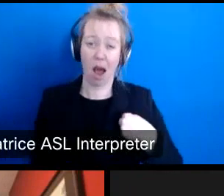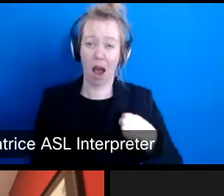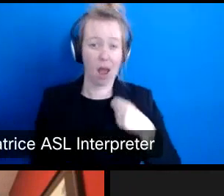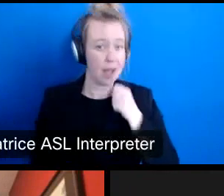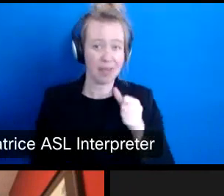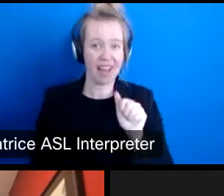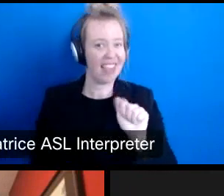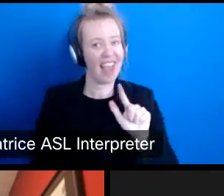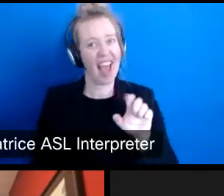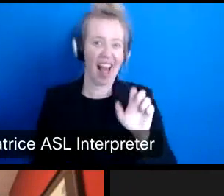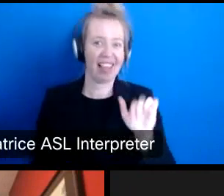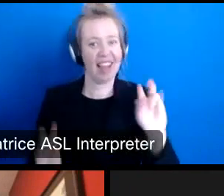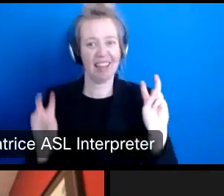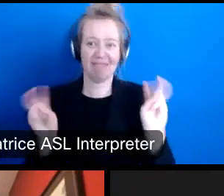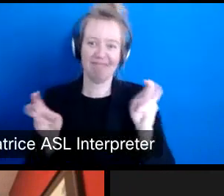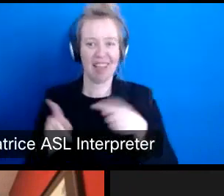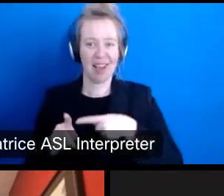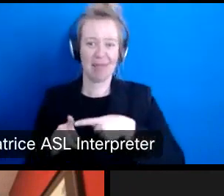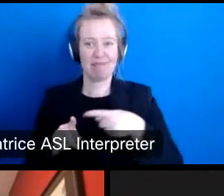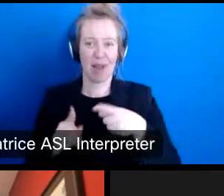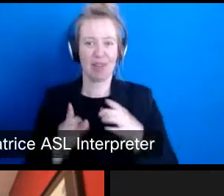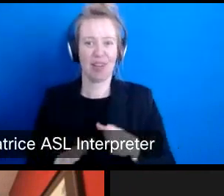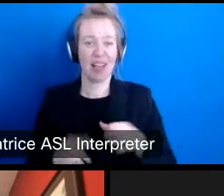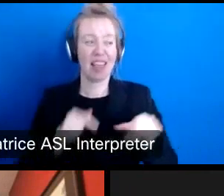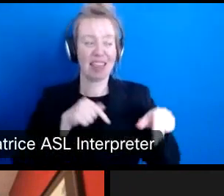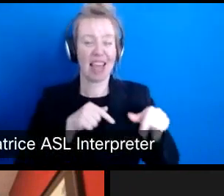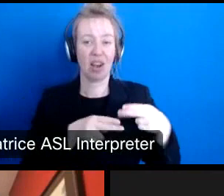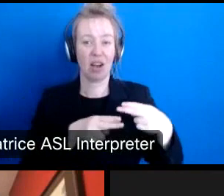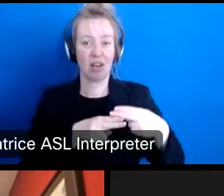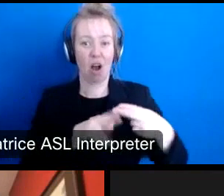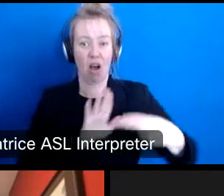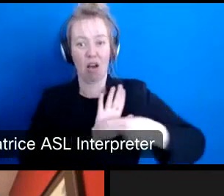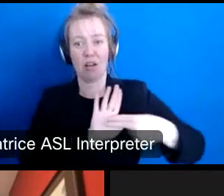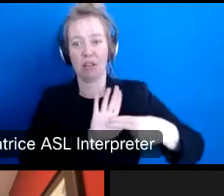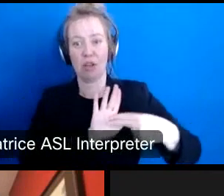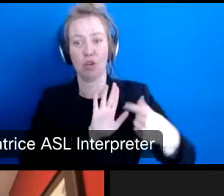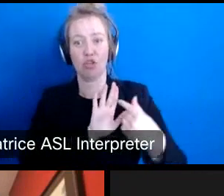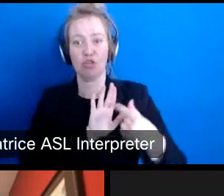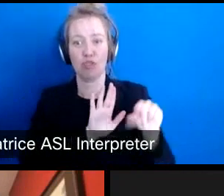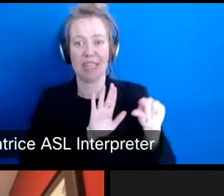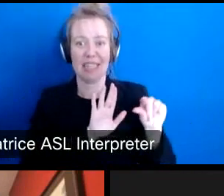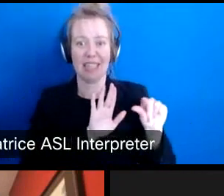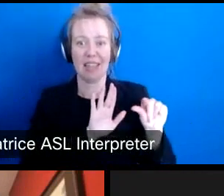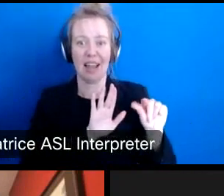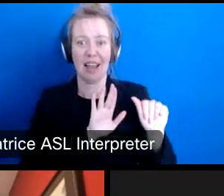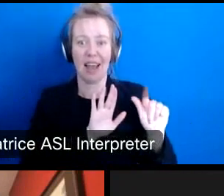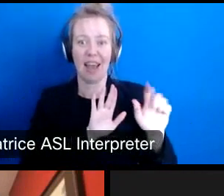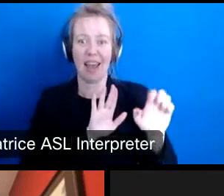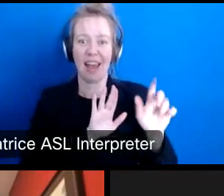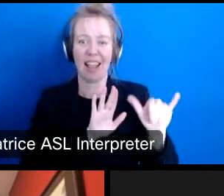alley person when it comes to these are called green alleys. There's a whole other team at DDOT that does